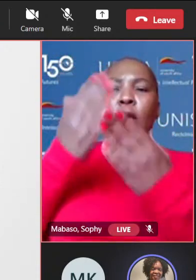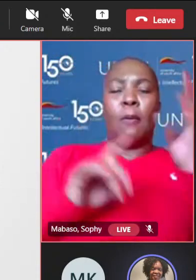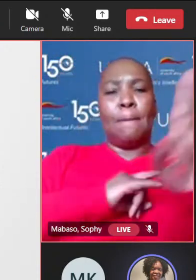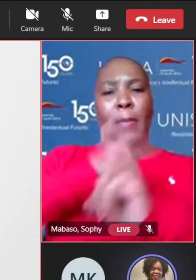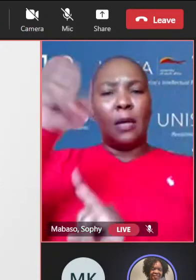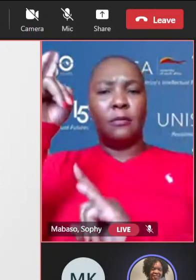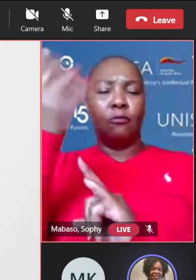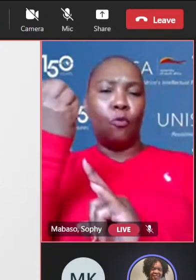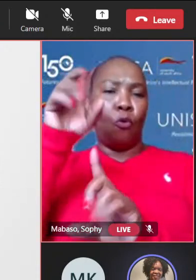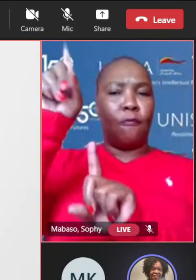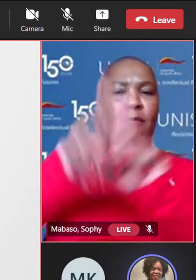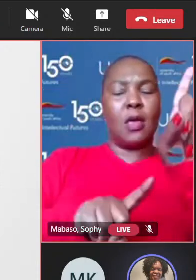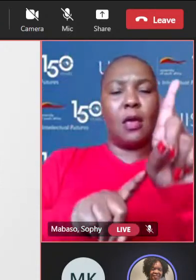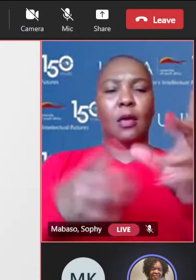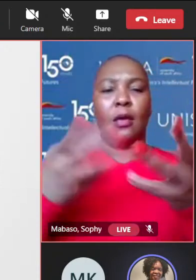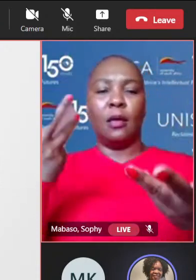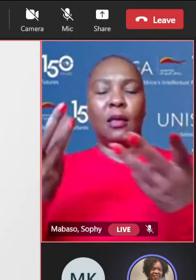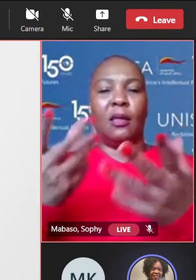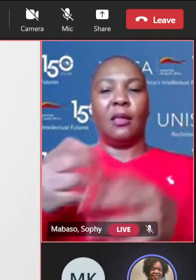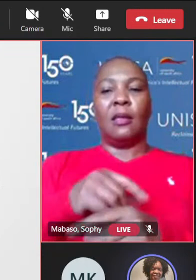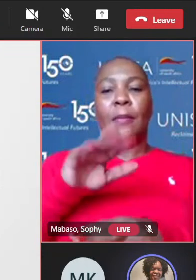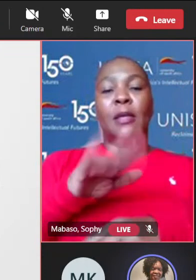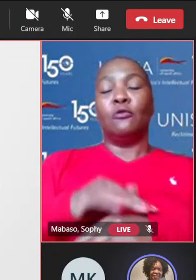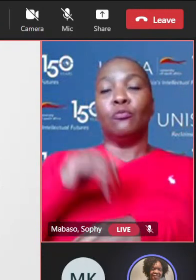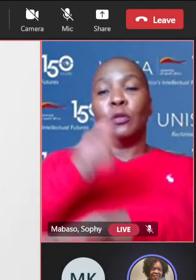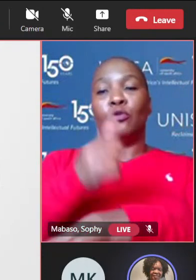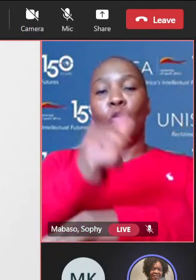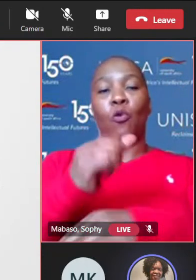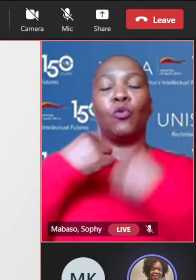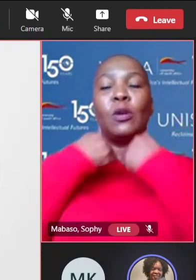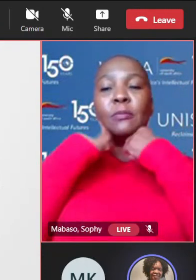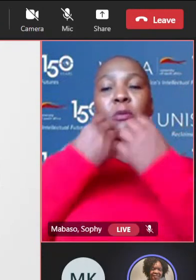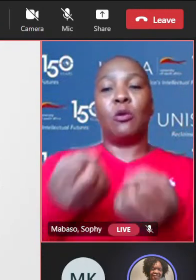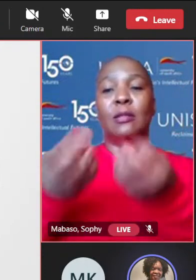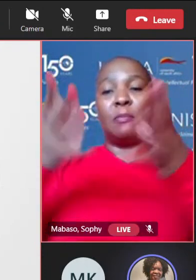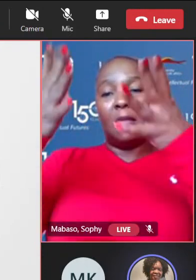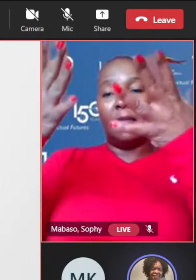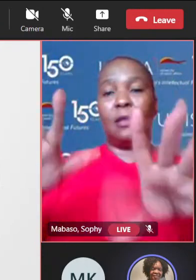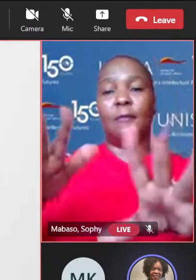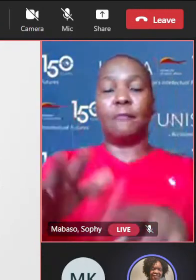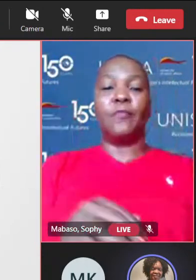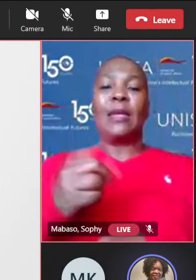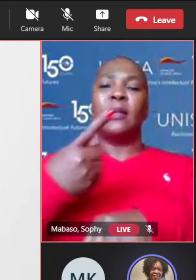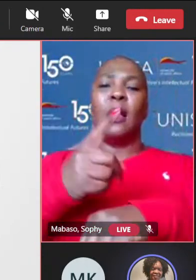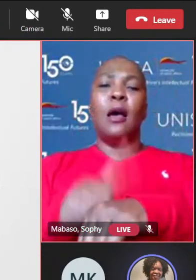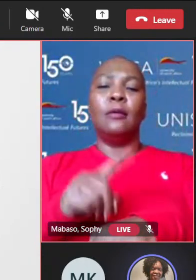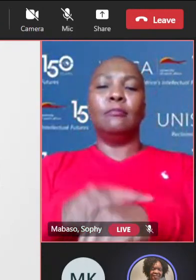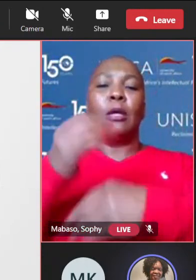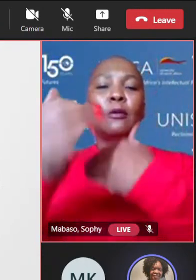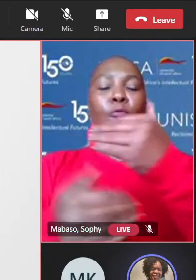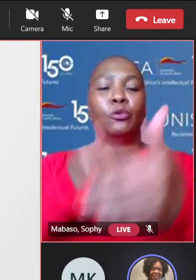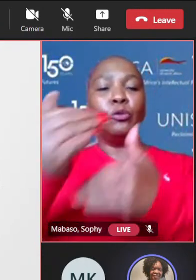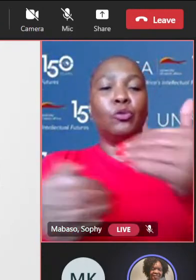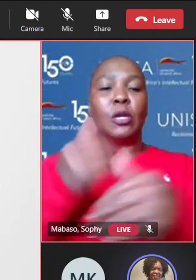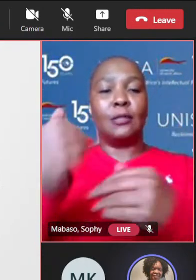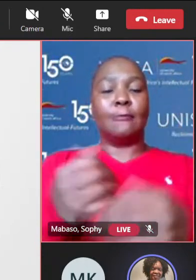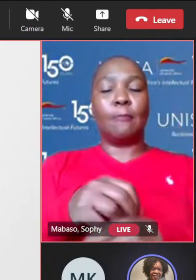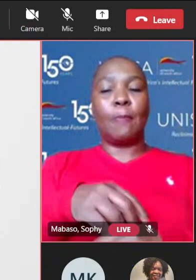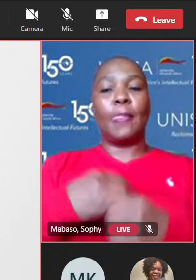passed the module based on your assignments that you have already submitted. So sometimes this continuous assessment